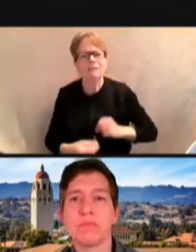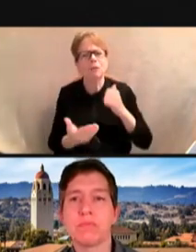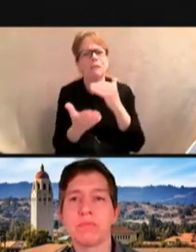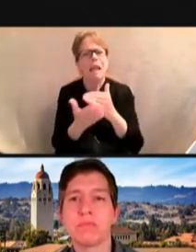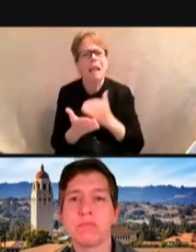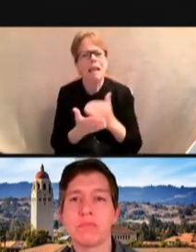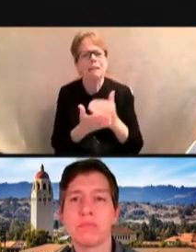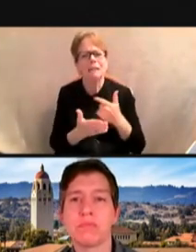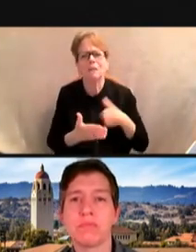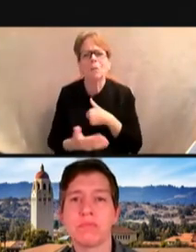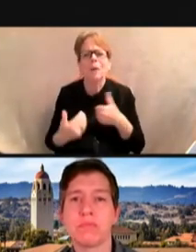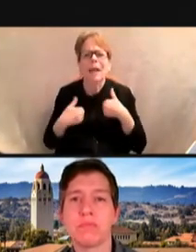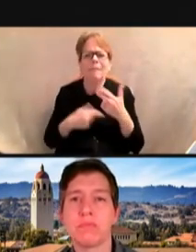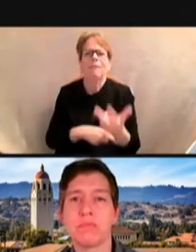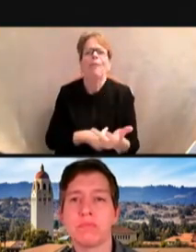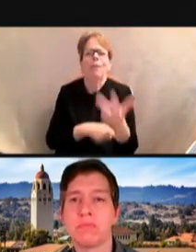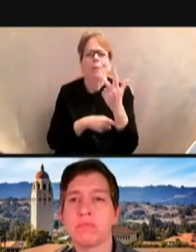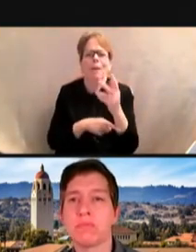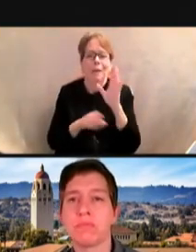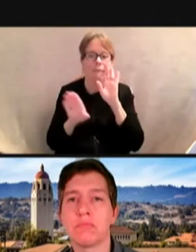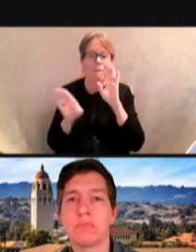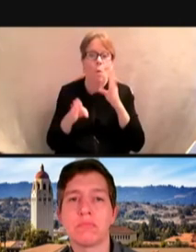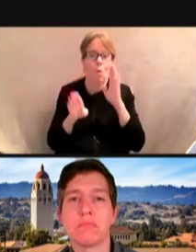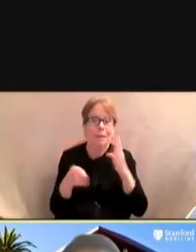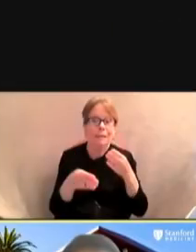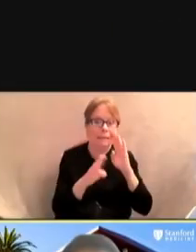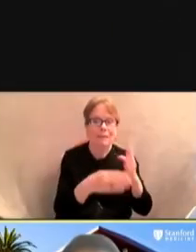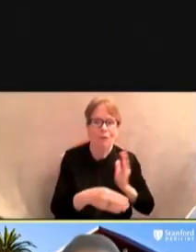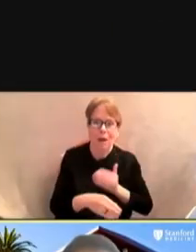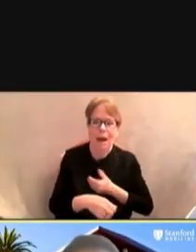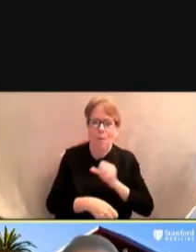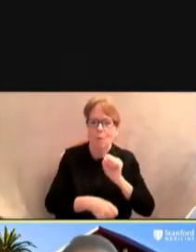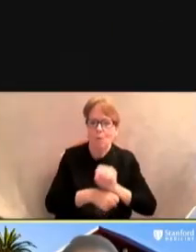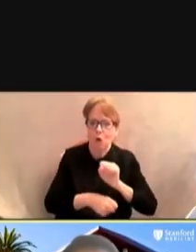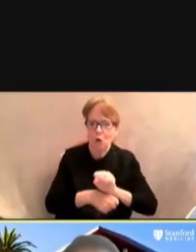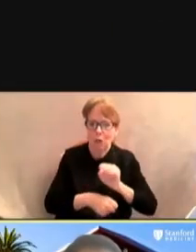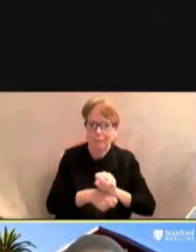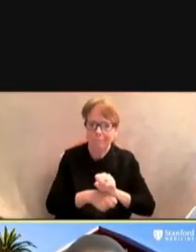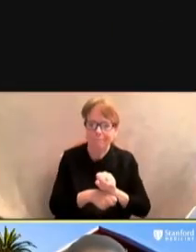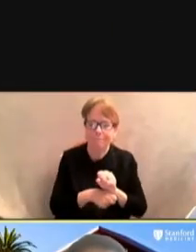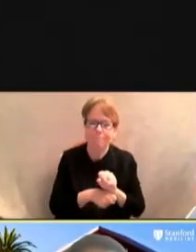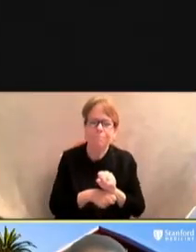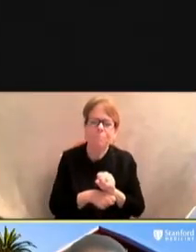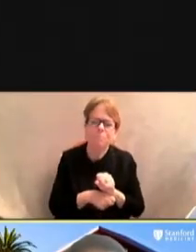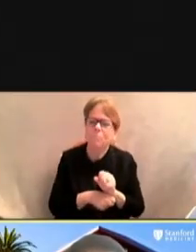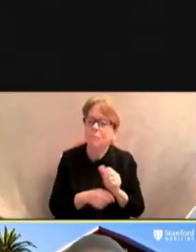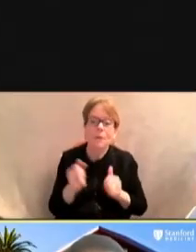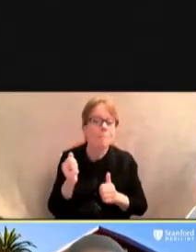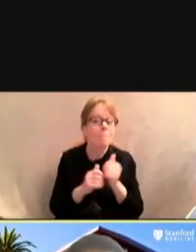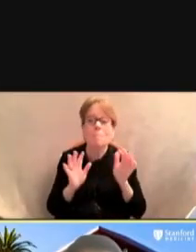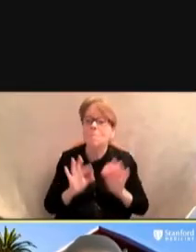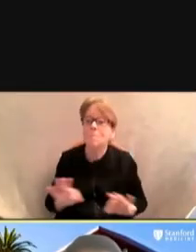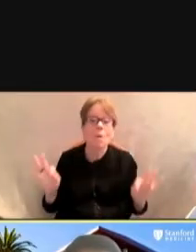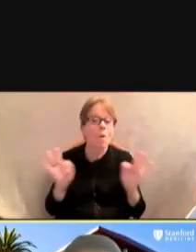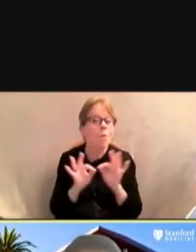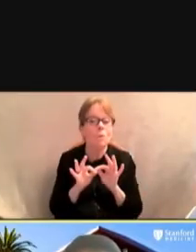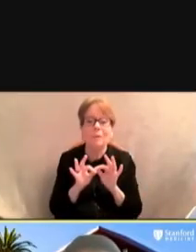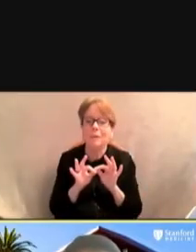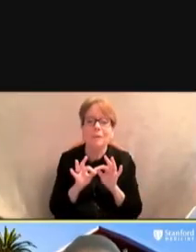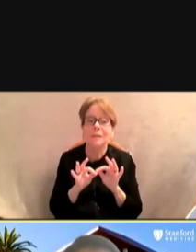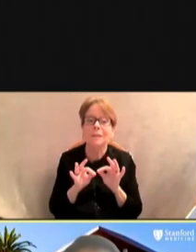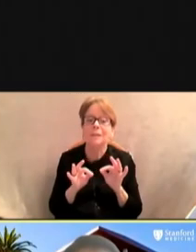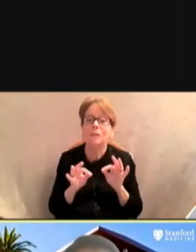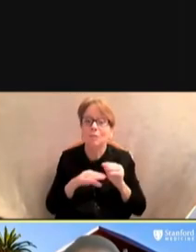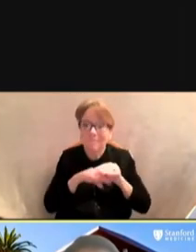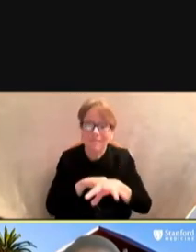three primary focuses that helped drive our work forward. And so for us, the key forces for meaningful